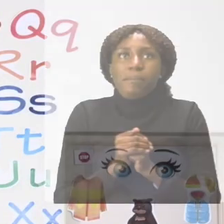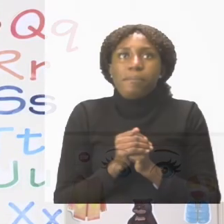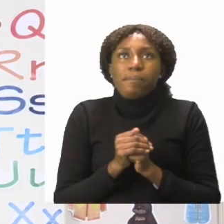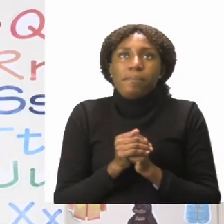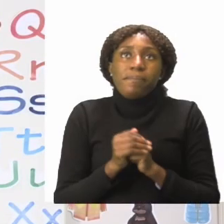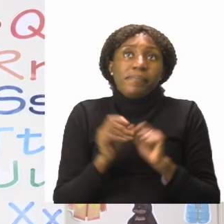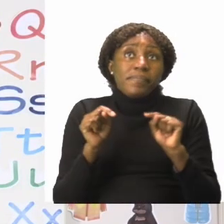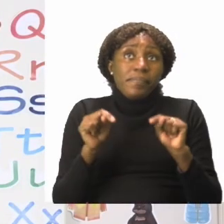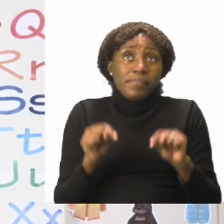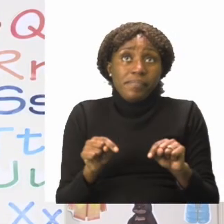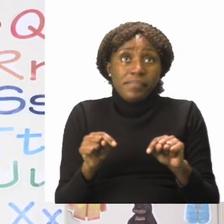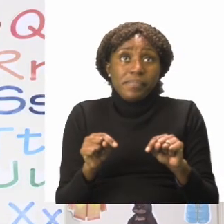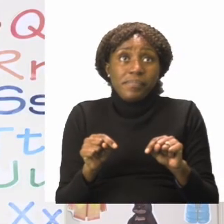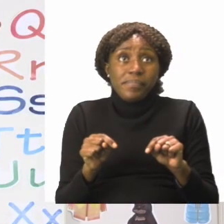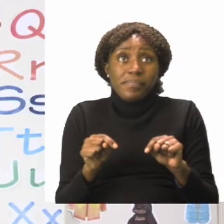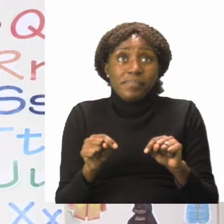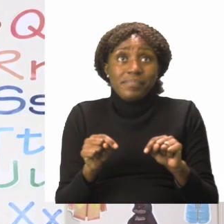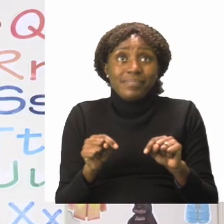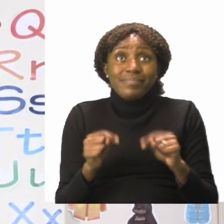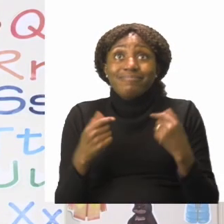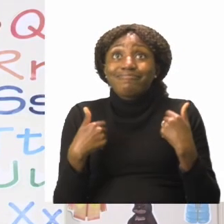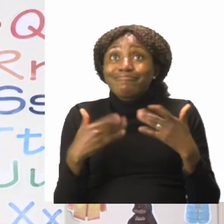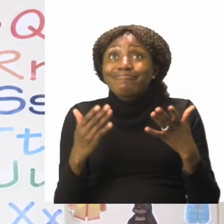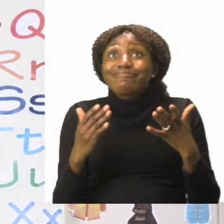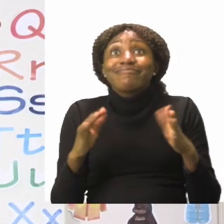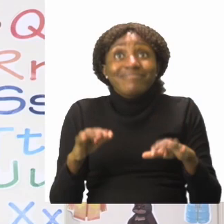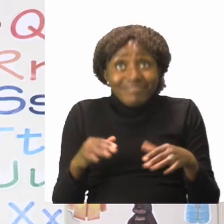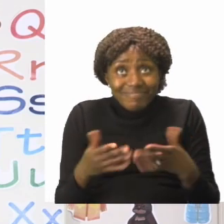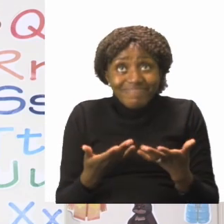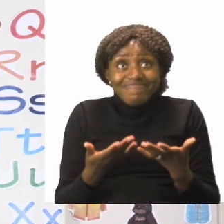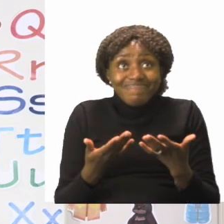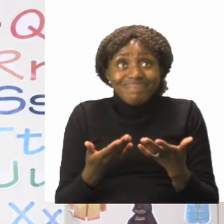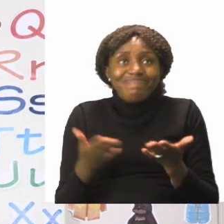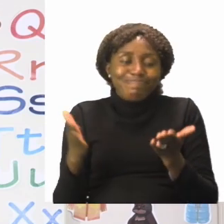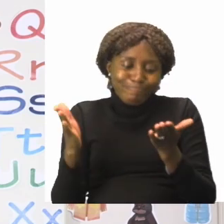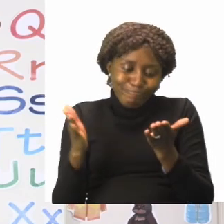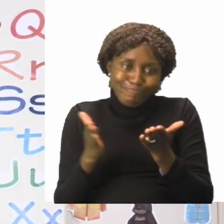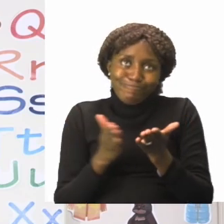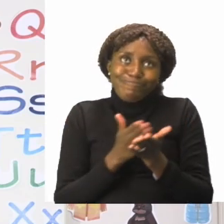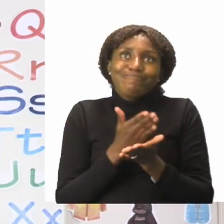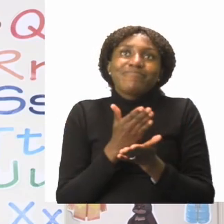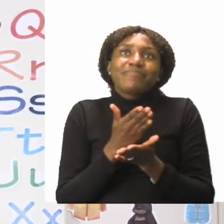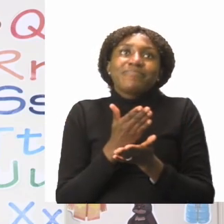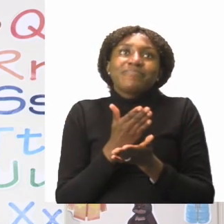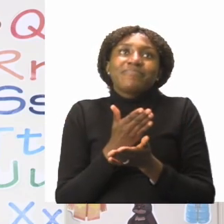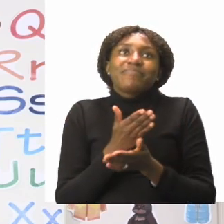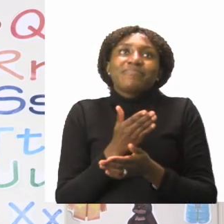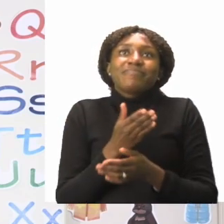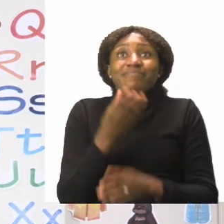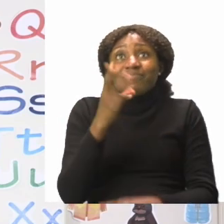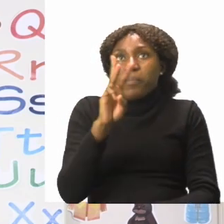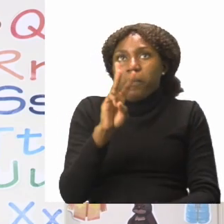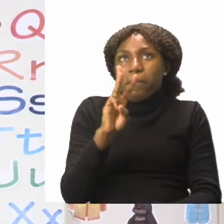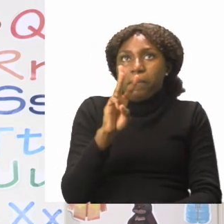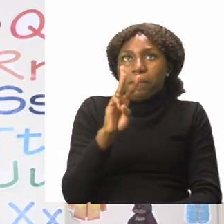Now, boys and girls, let us start our lesson by going to page 6.